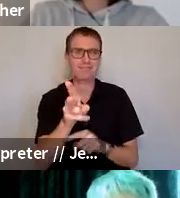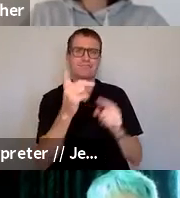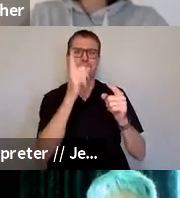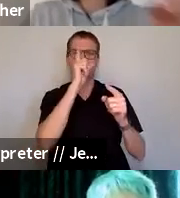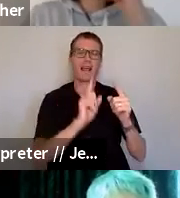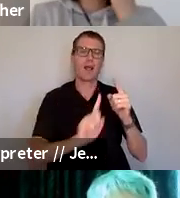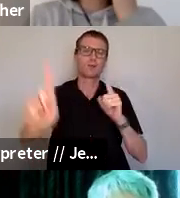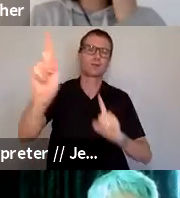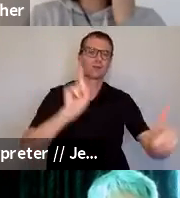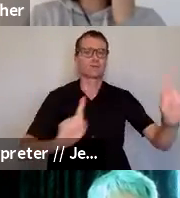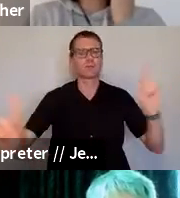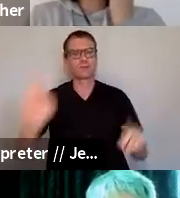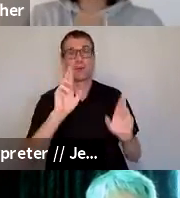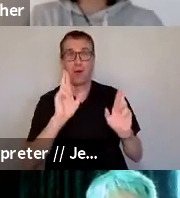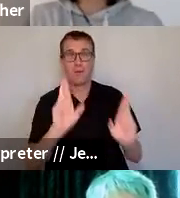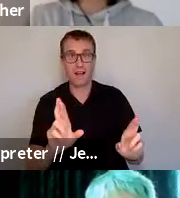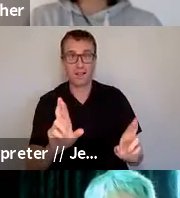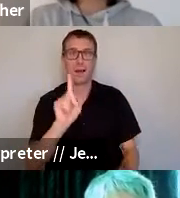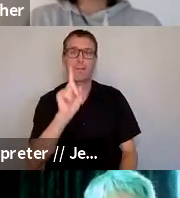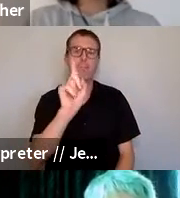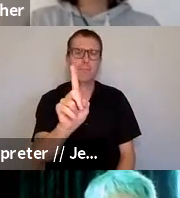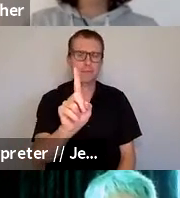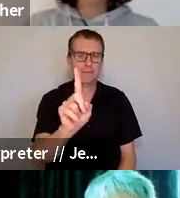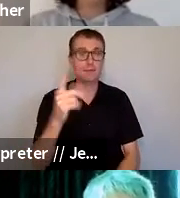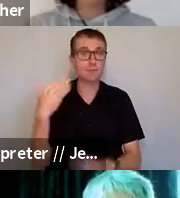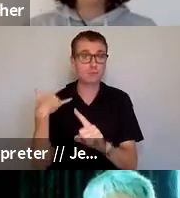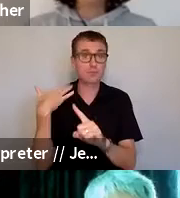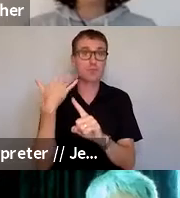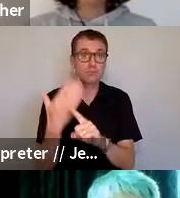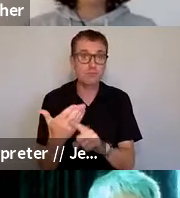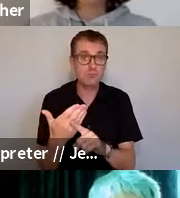to be. But what we've seen is just how important